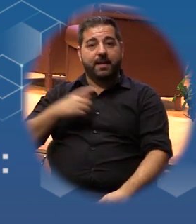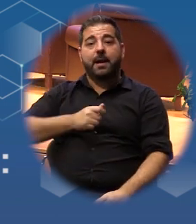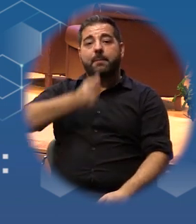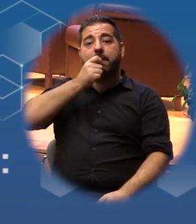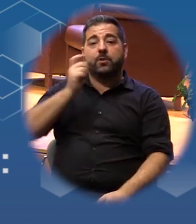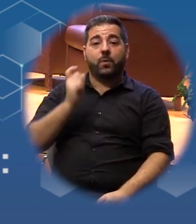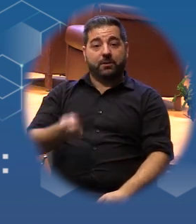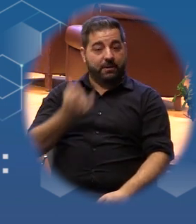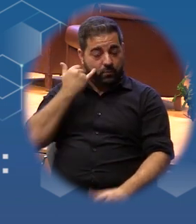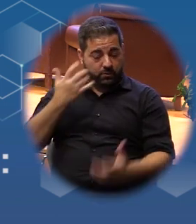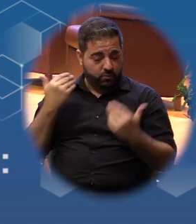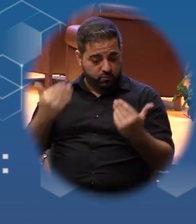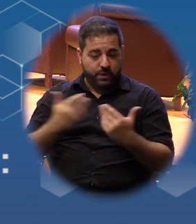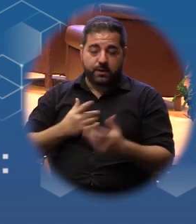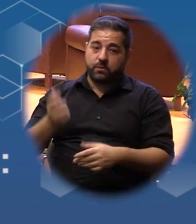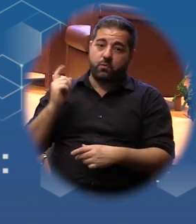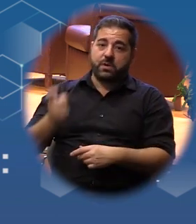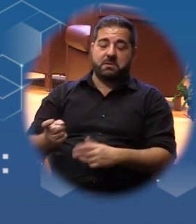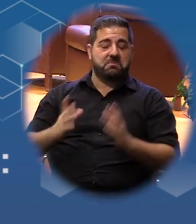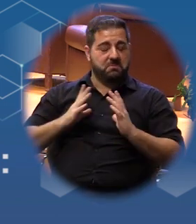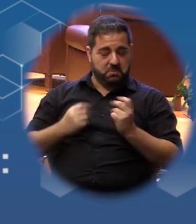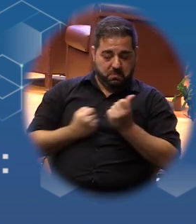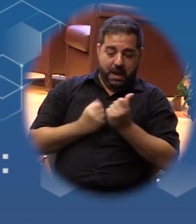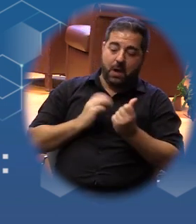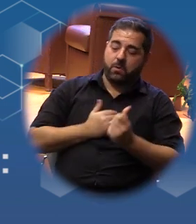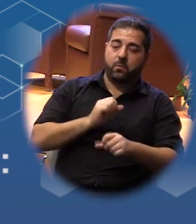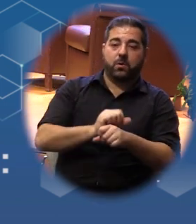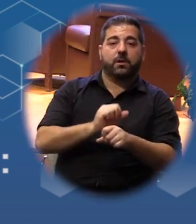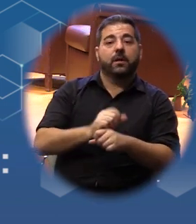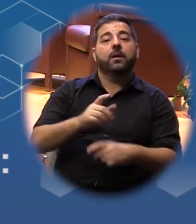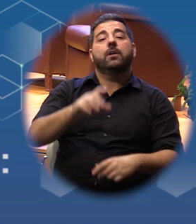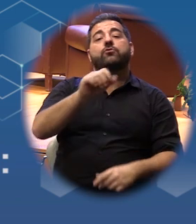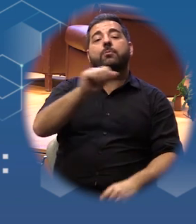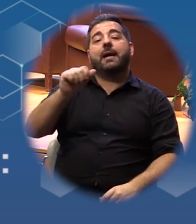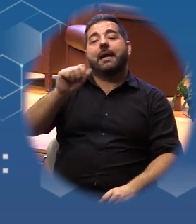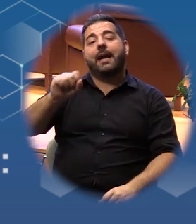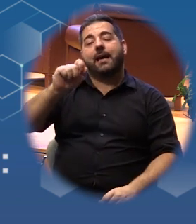like to make a donation to support the work of Dozer, you can do so at